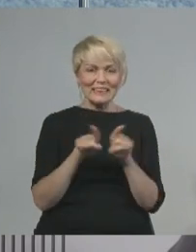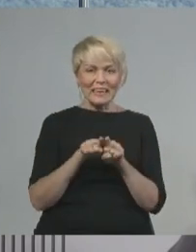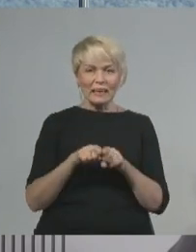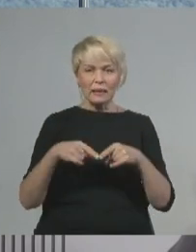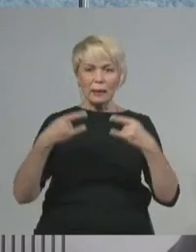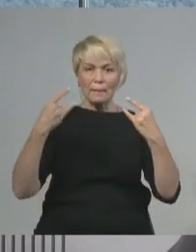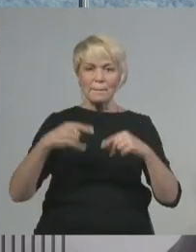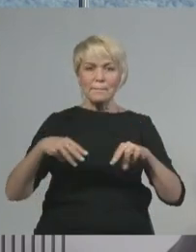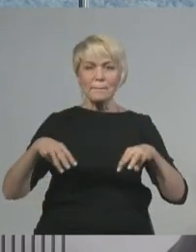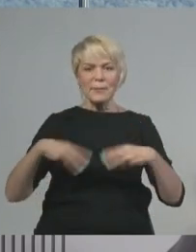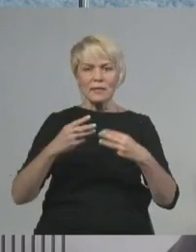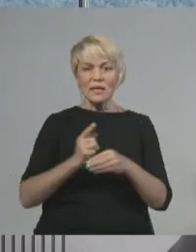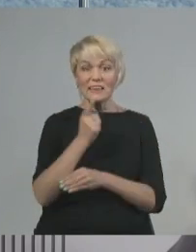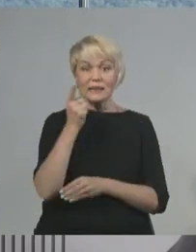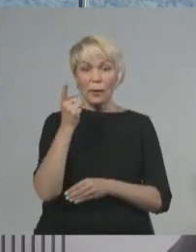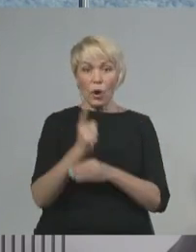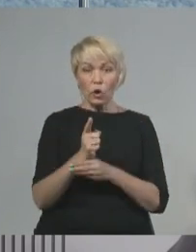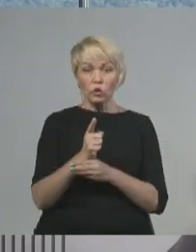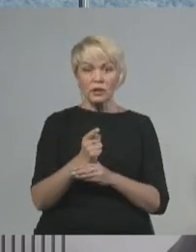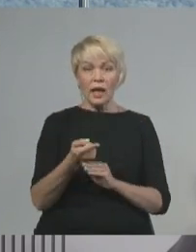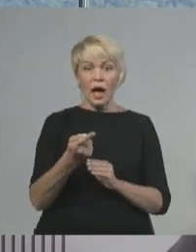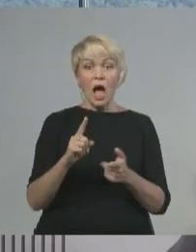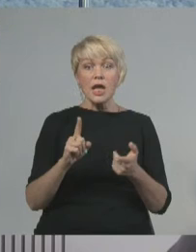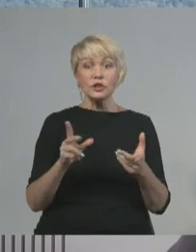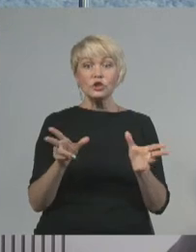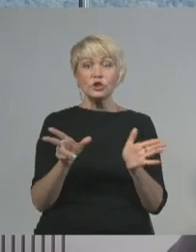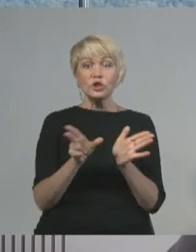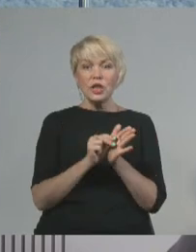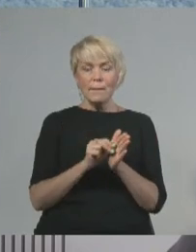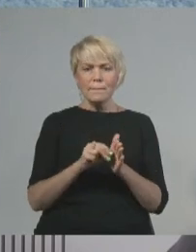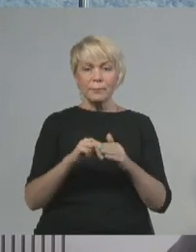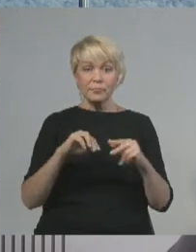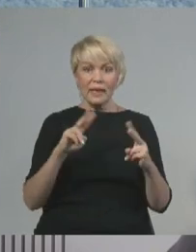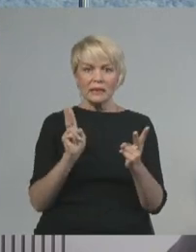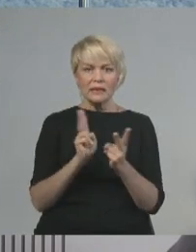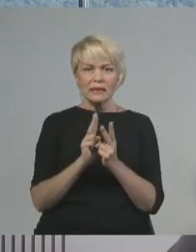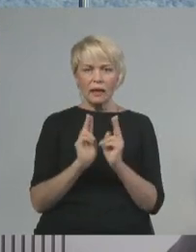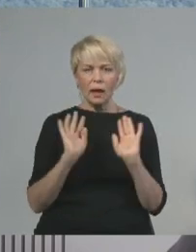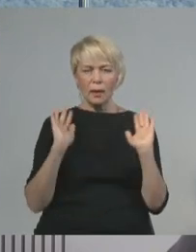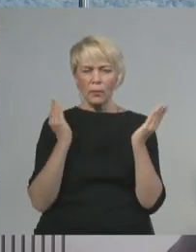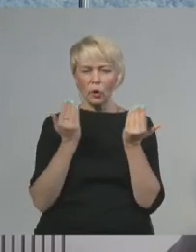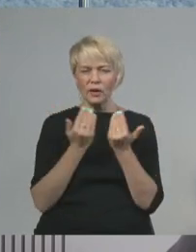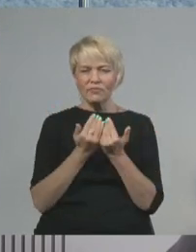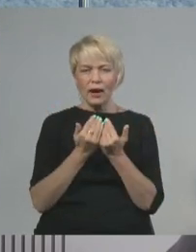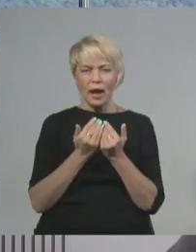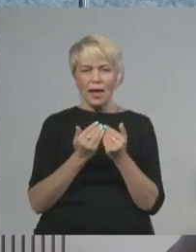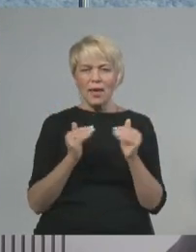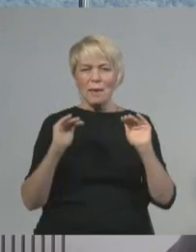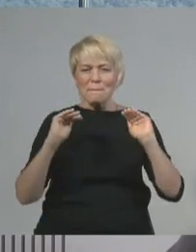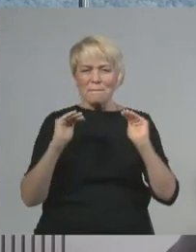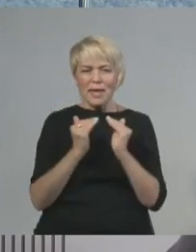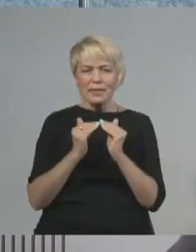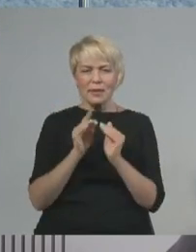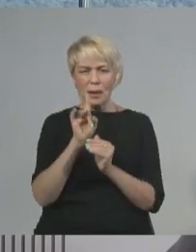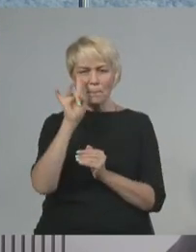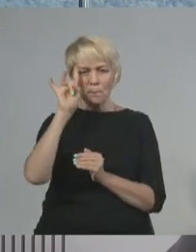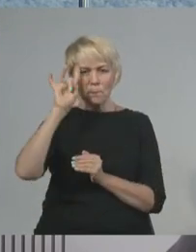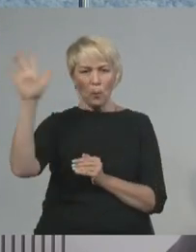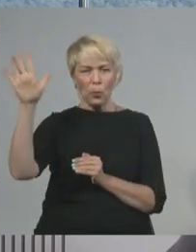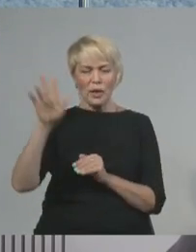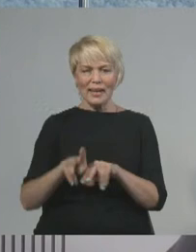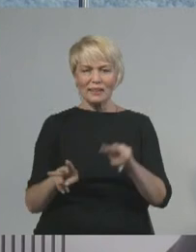topics that is why i understand such problems so that zabarona faced because we need to write about